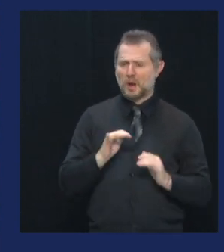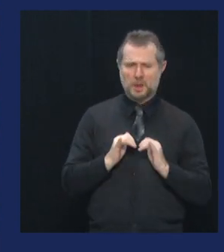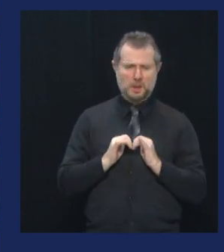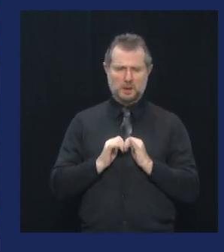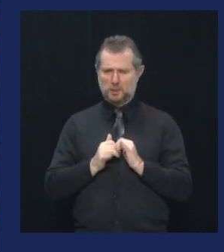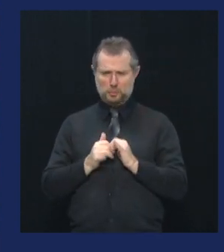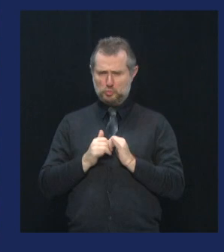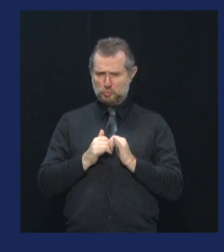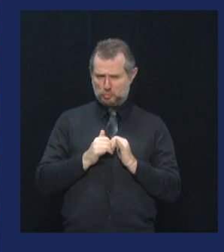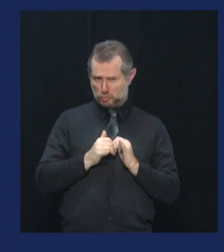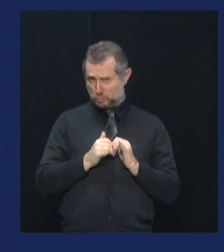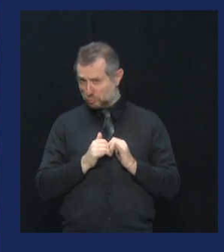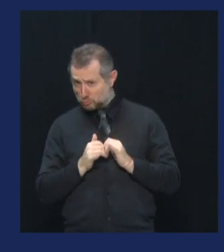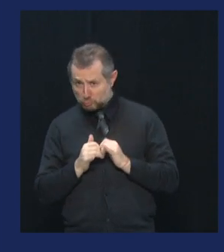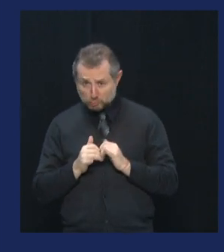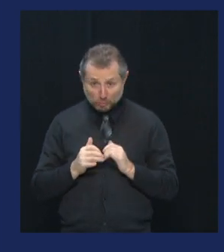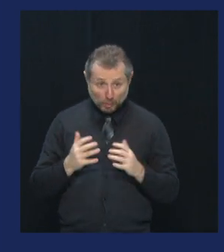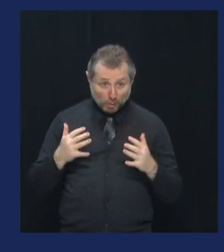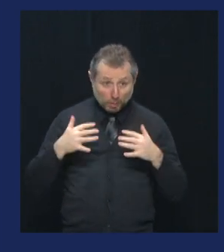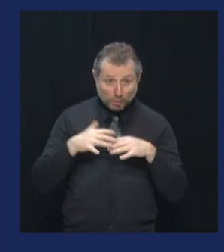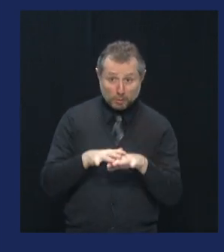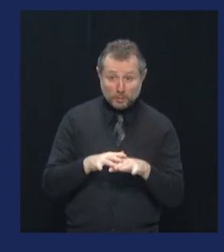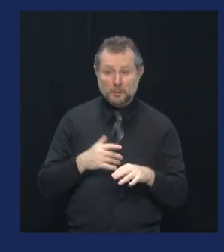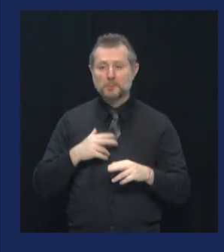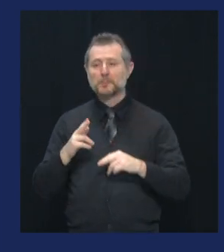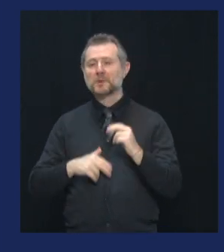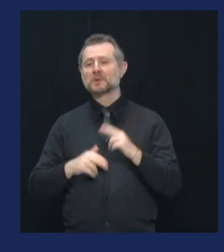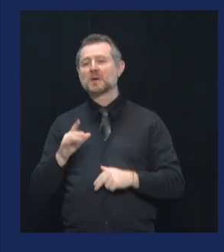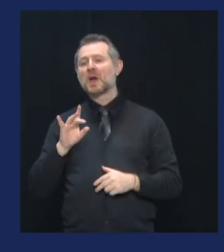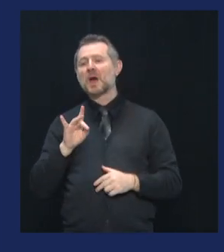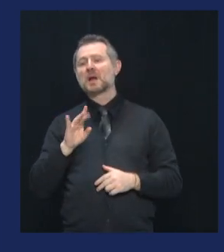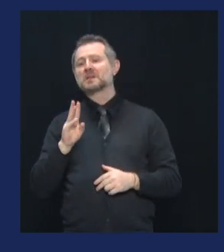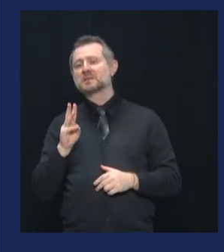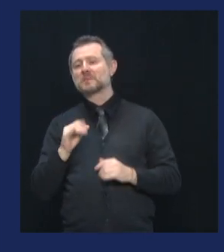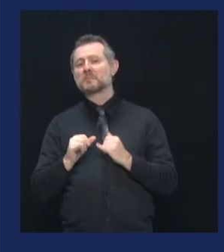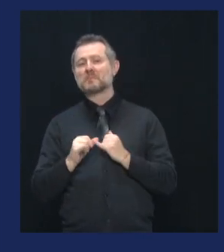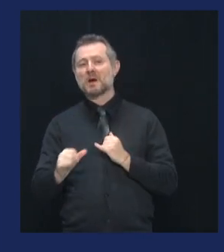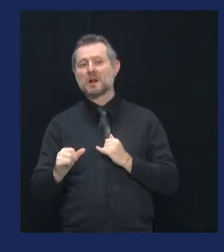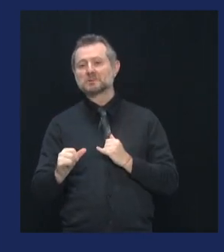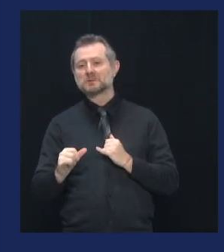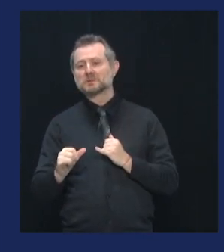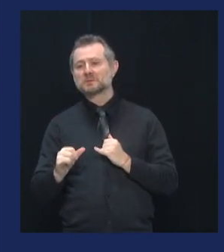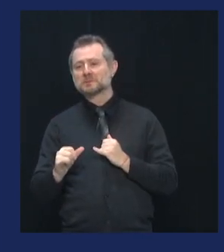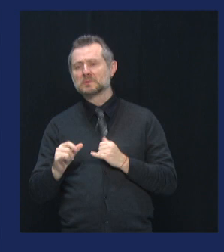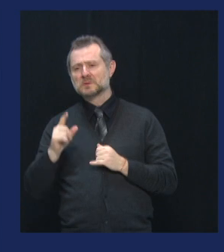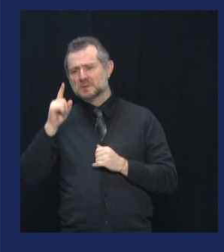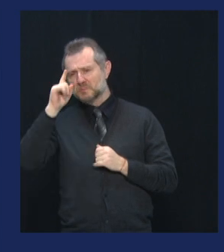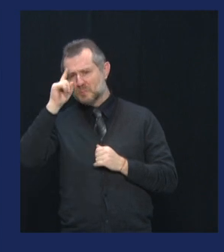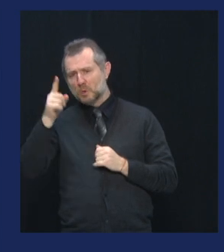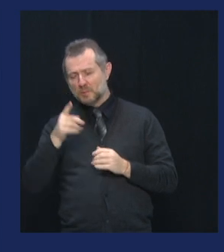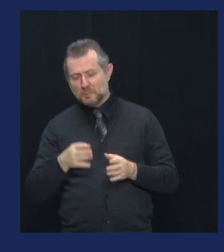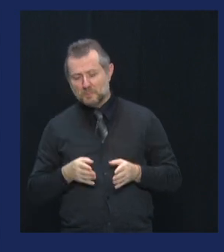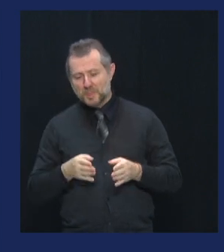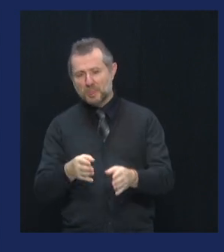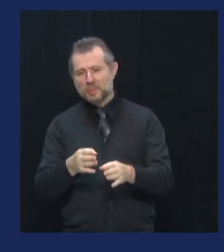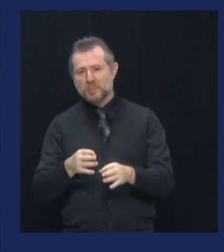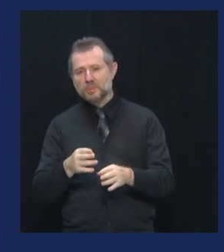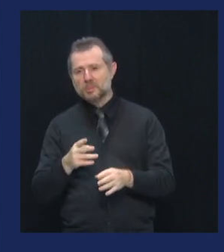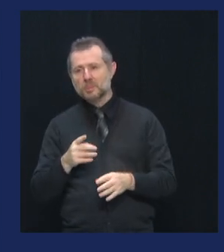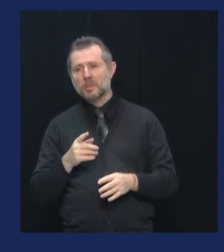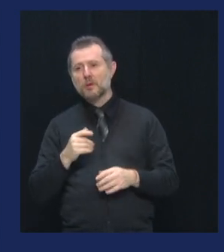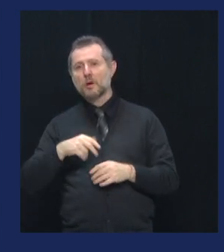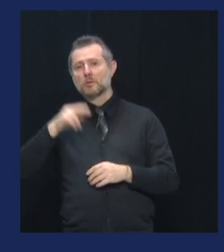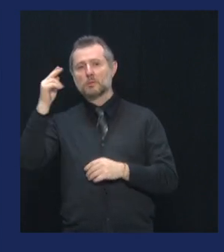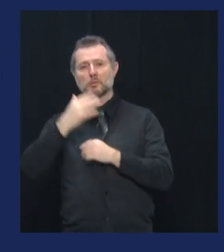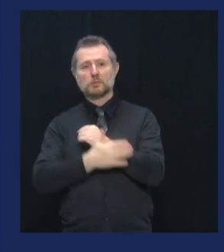build an 86-mile smart path project in the North Country, 20 miles of transmission in western New York